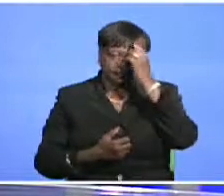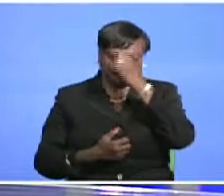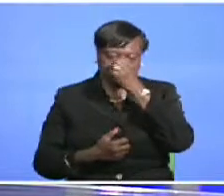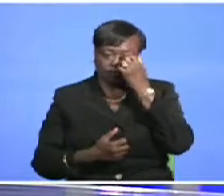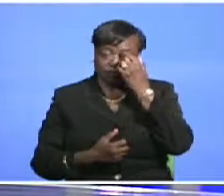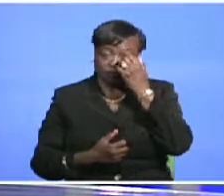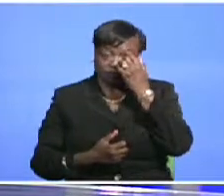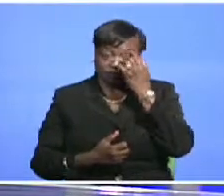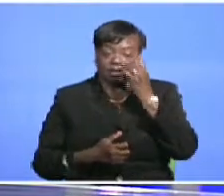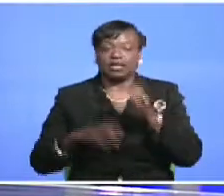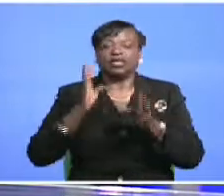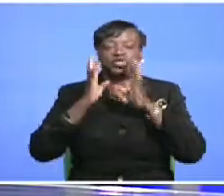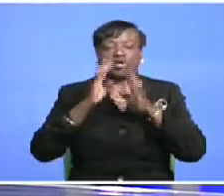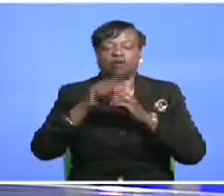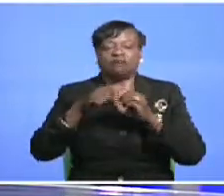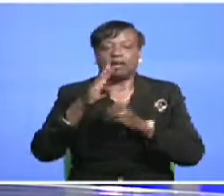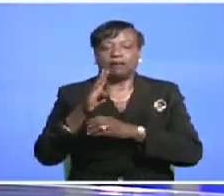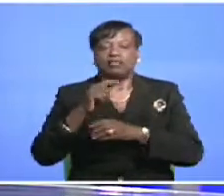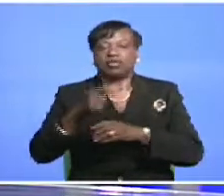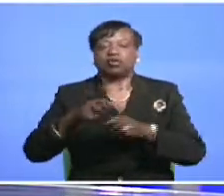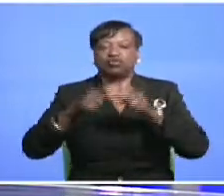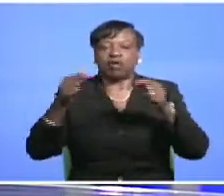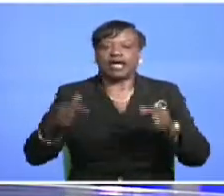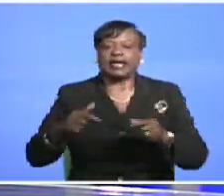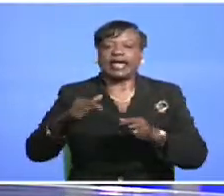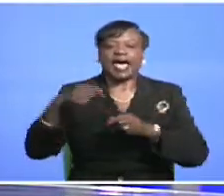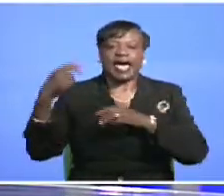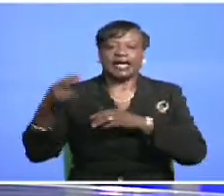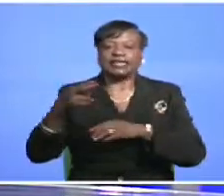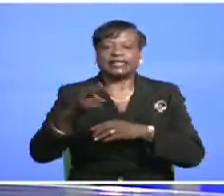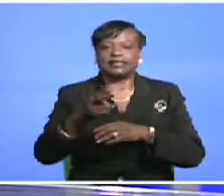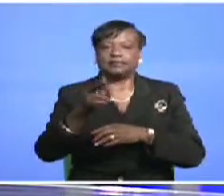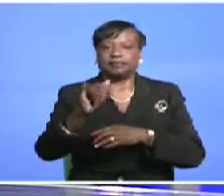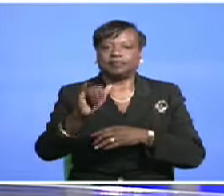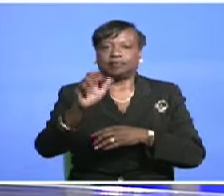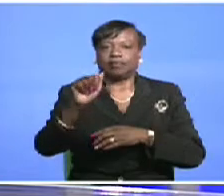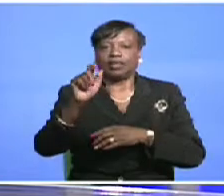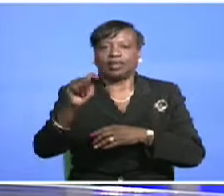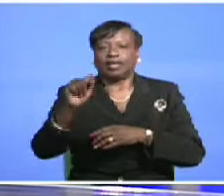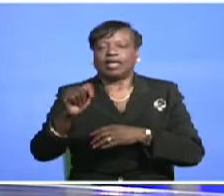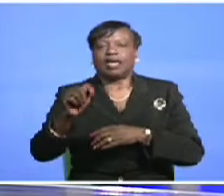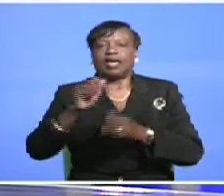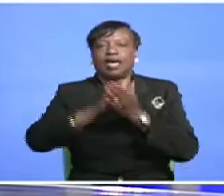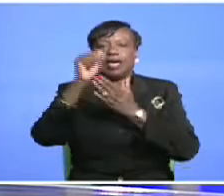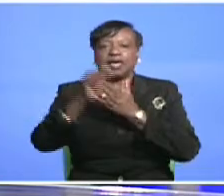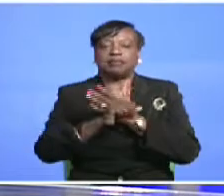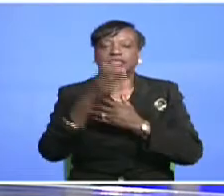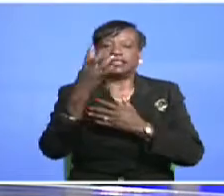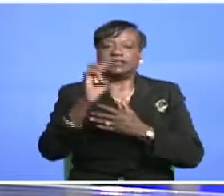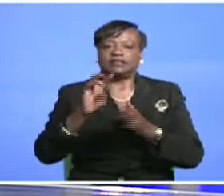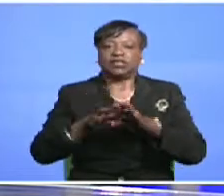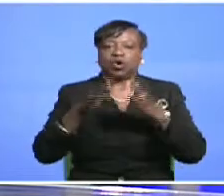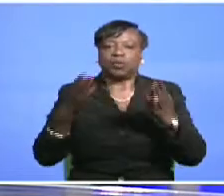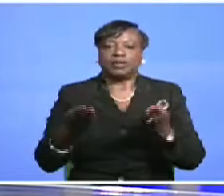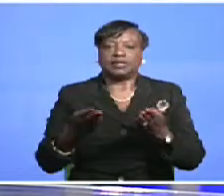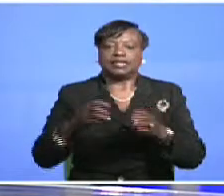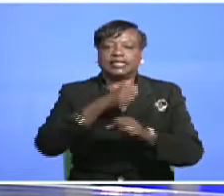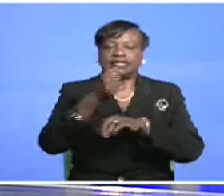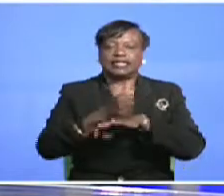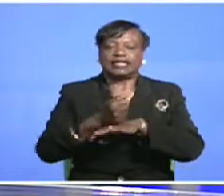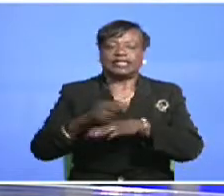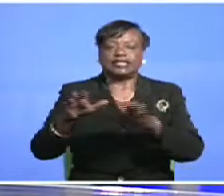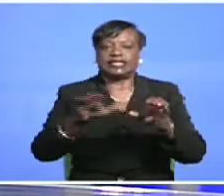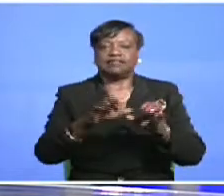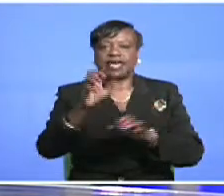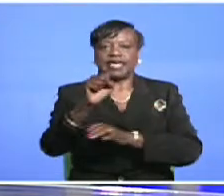Well, speaking of Baha Mar, the Grand Hyatt's April 2017 opening set the stage for the opening of the SLS property, the